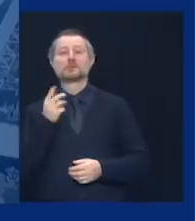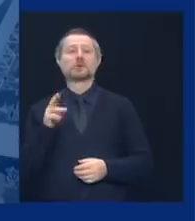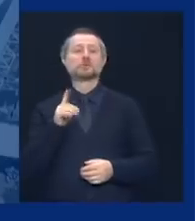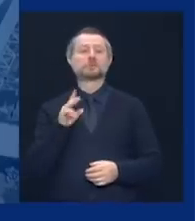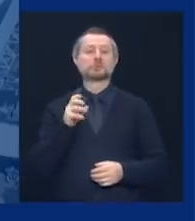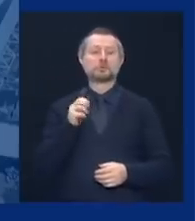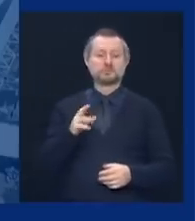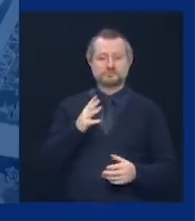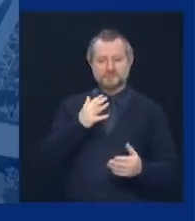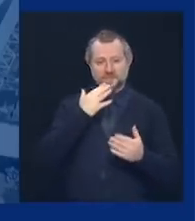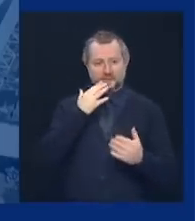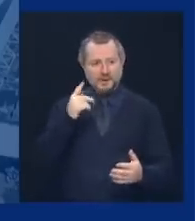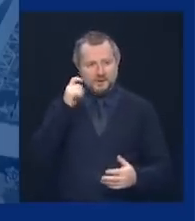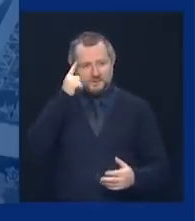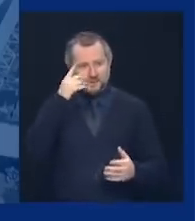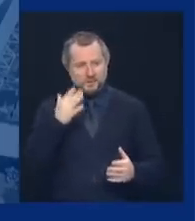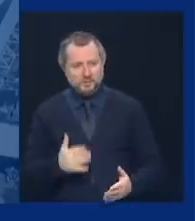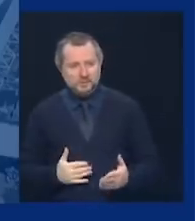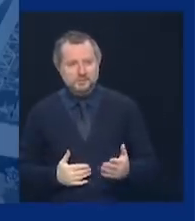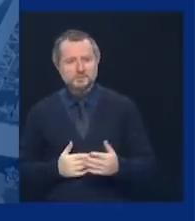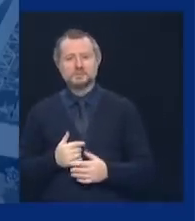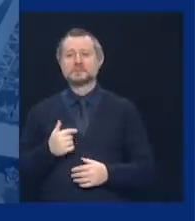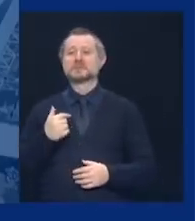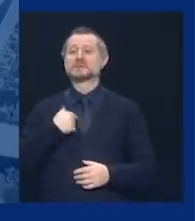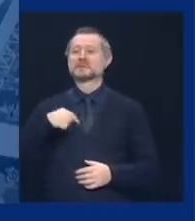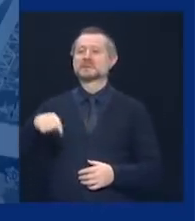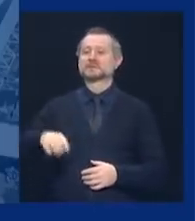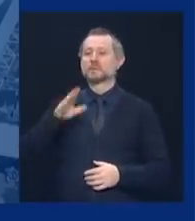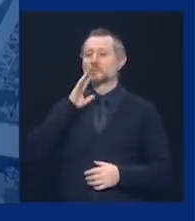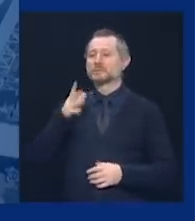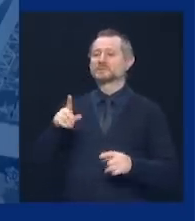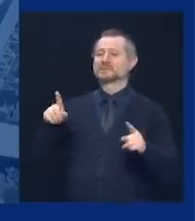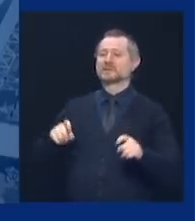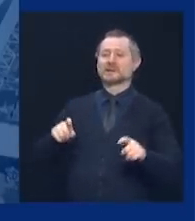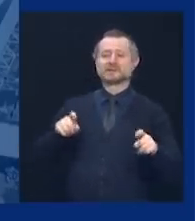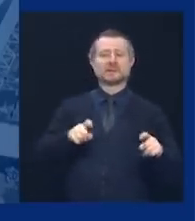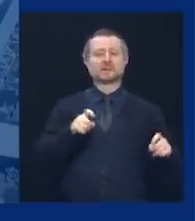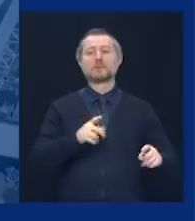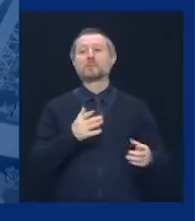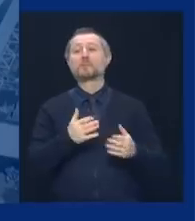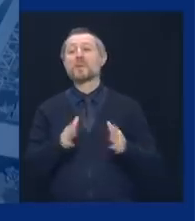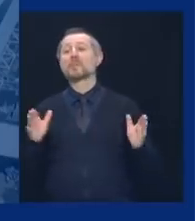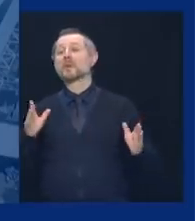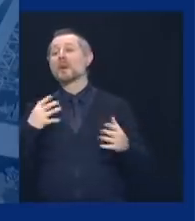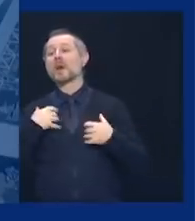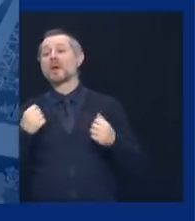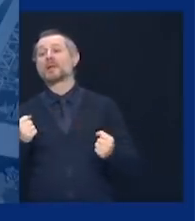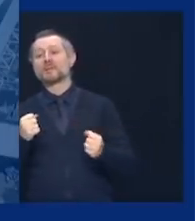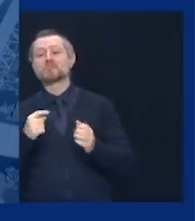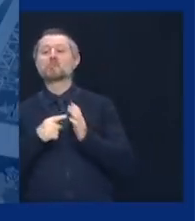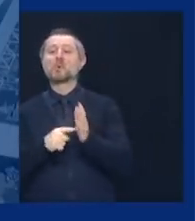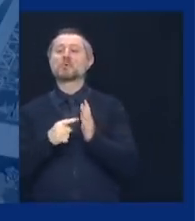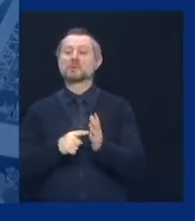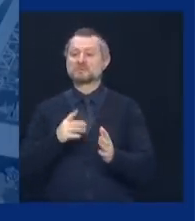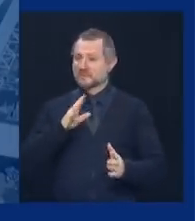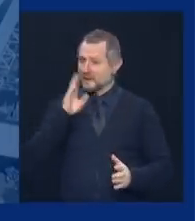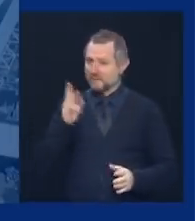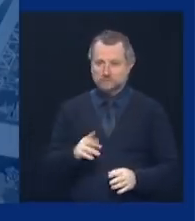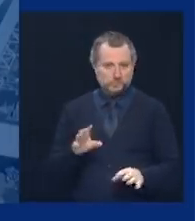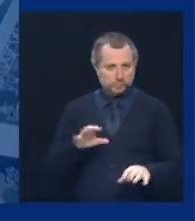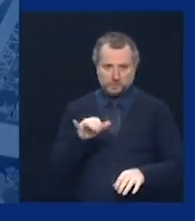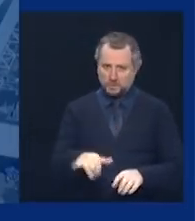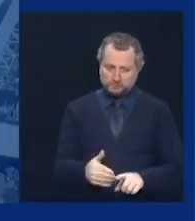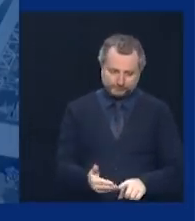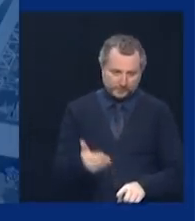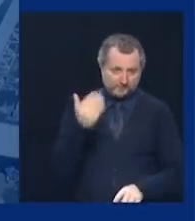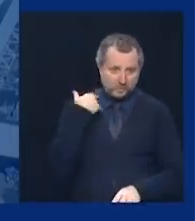Governor mentioned, this would be a demonstration project. It's a public health model. It's never been done anywhere in the country before. As the Governor mentioned,